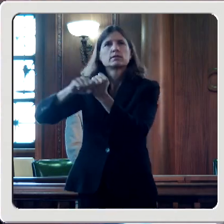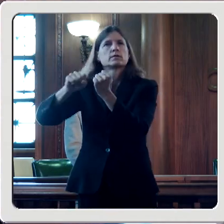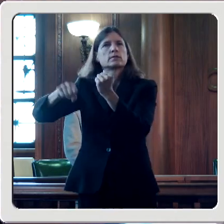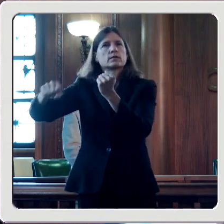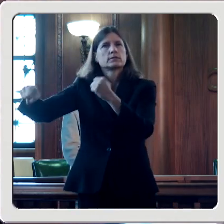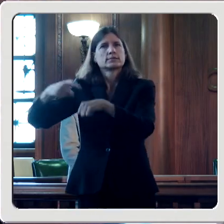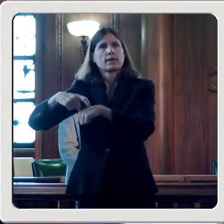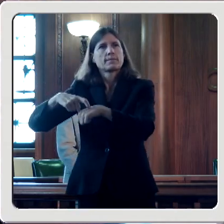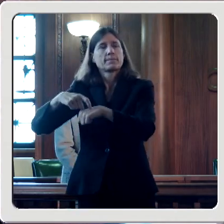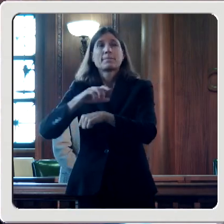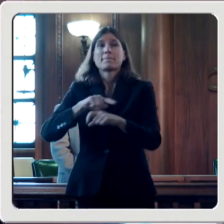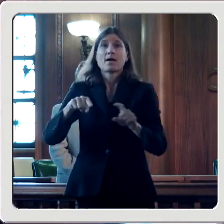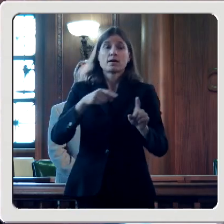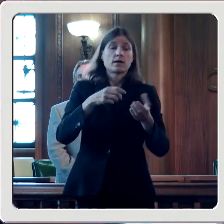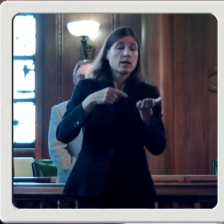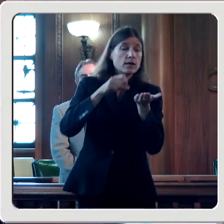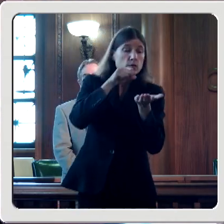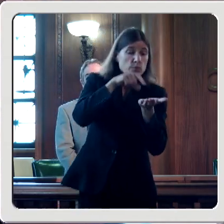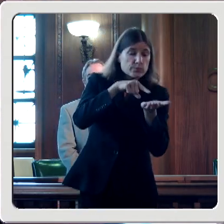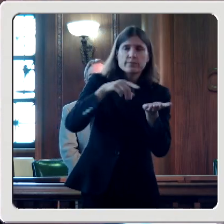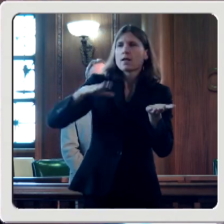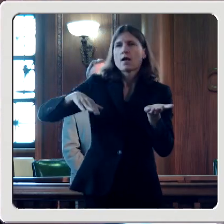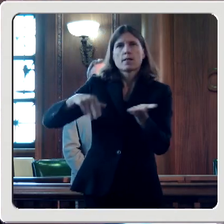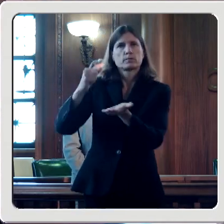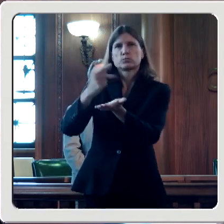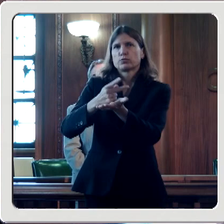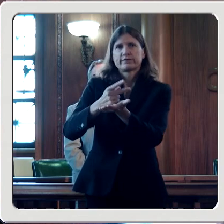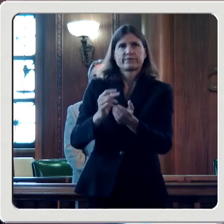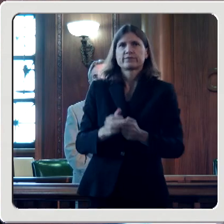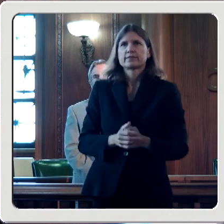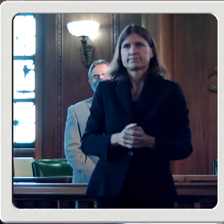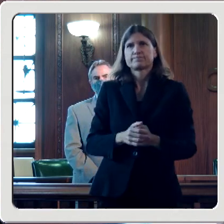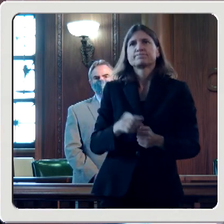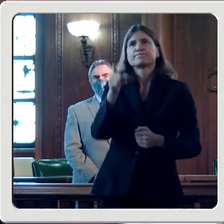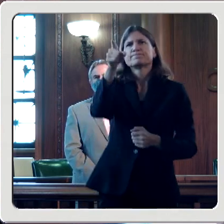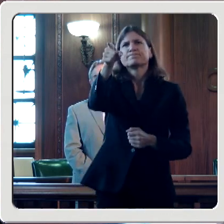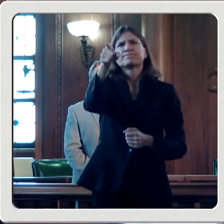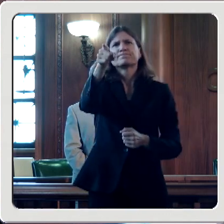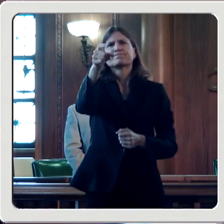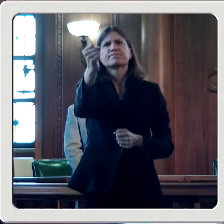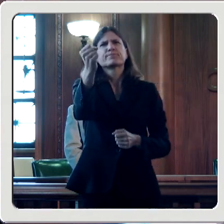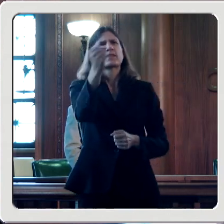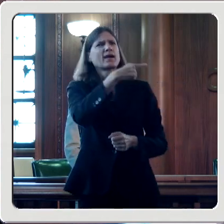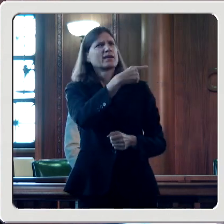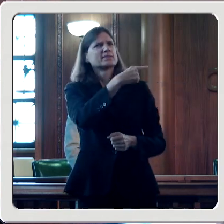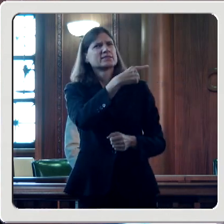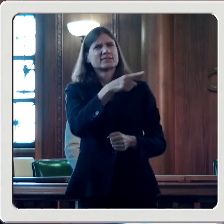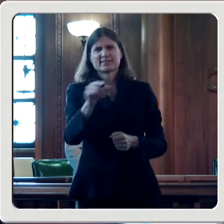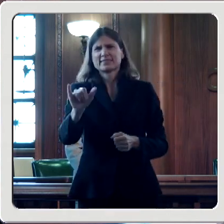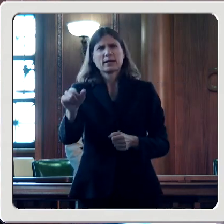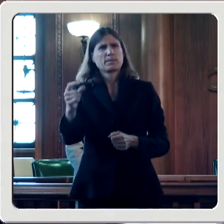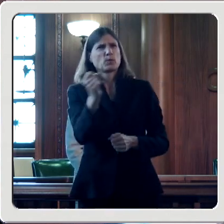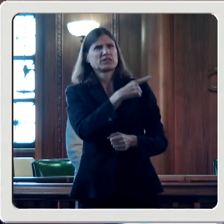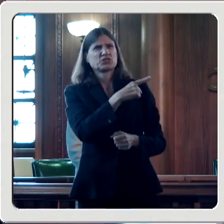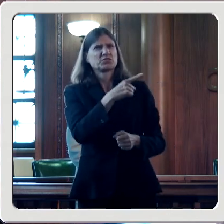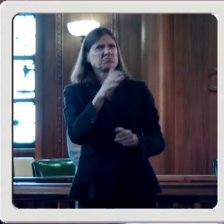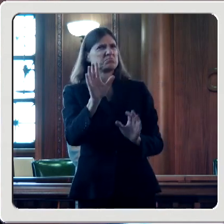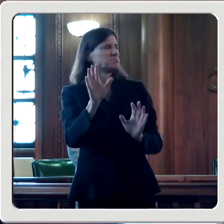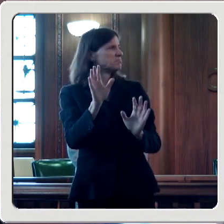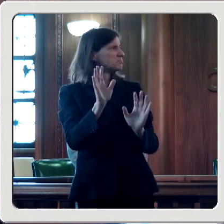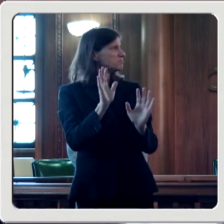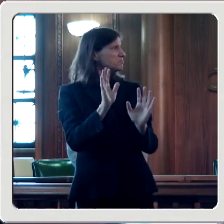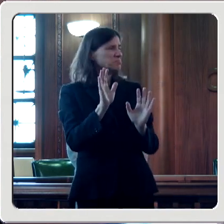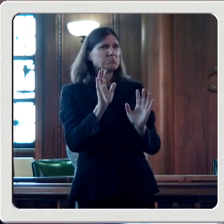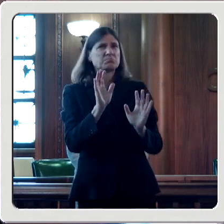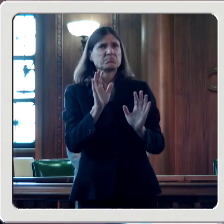Mike Mastrodelli, 2240. Matt, any other questions? Okay, question. Any other questions of Dr. Caraway,